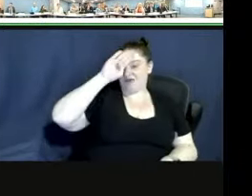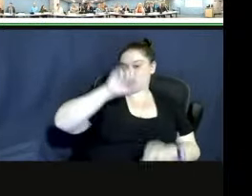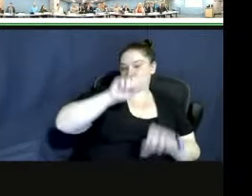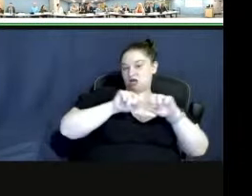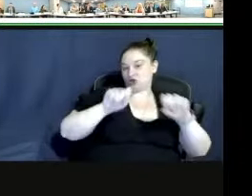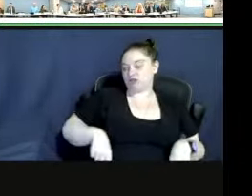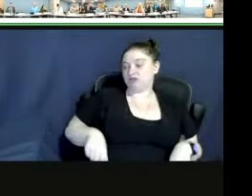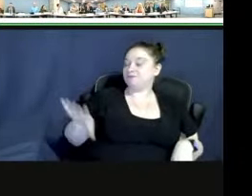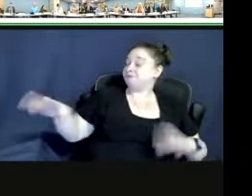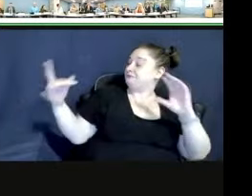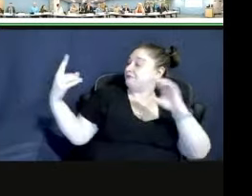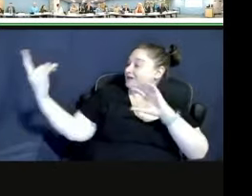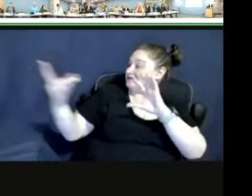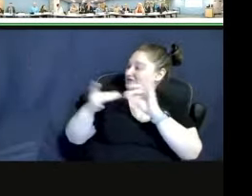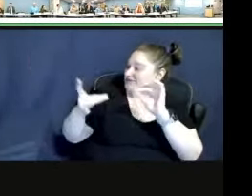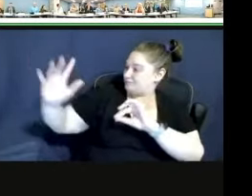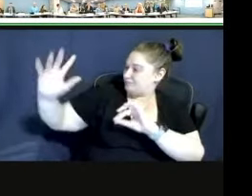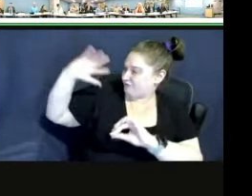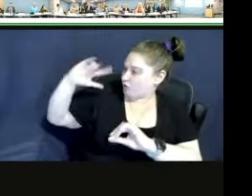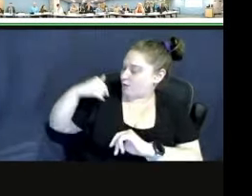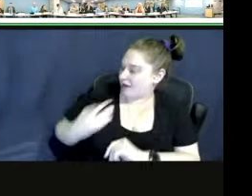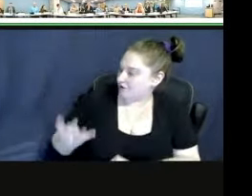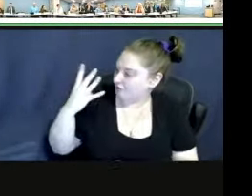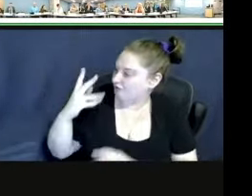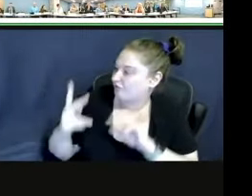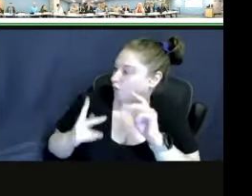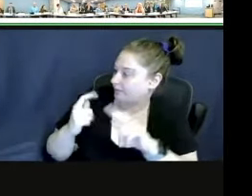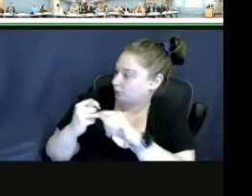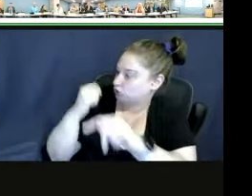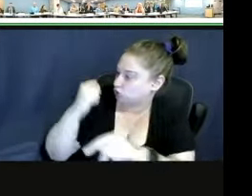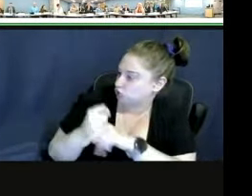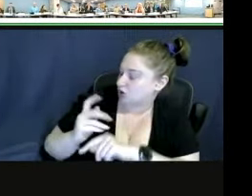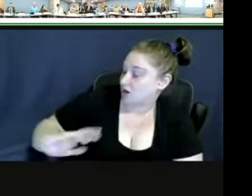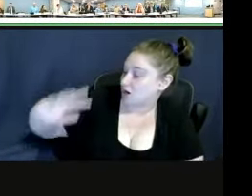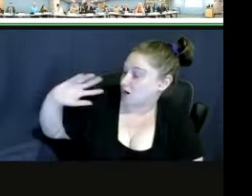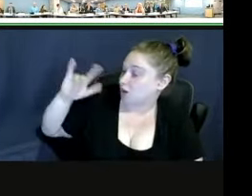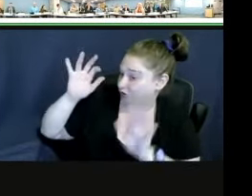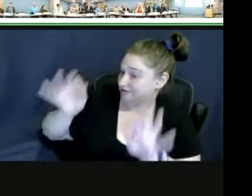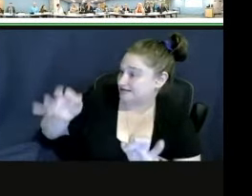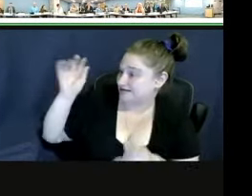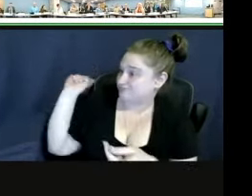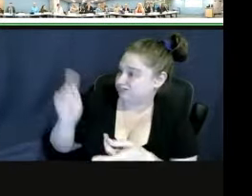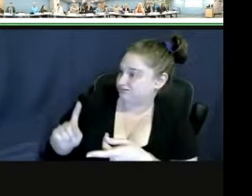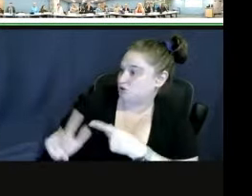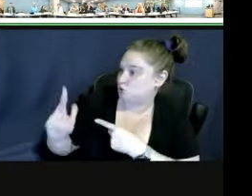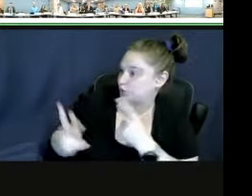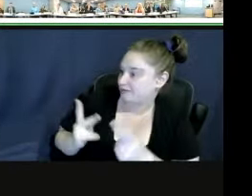point, we had 4-person trucks. Yes, and that's correct. At some point made a decision to go to 3-person.